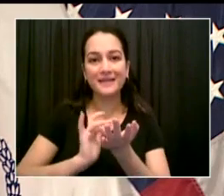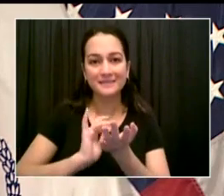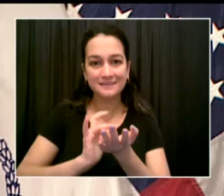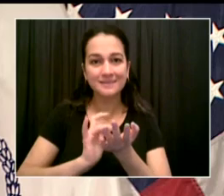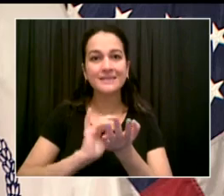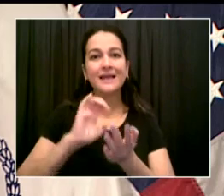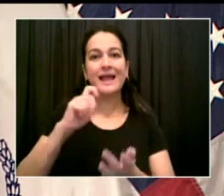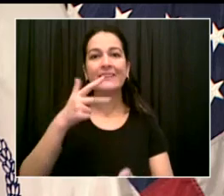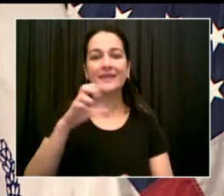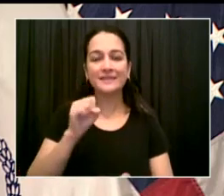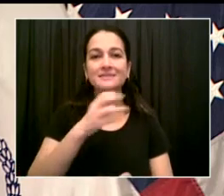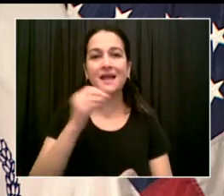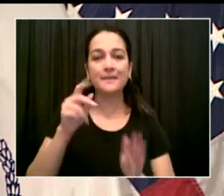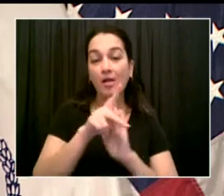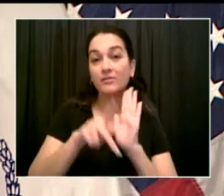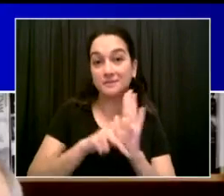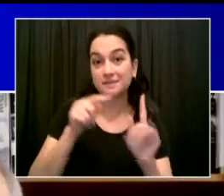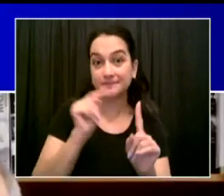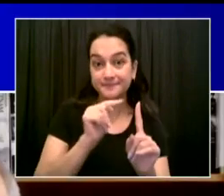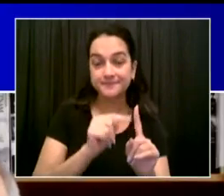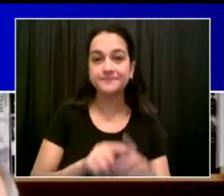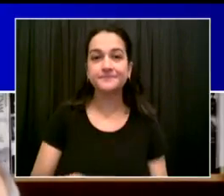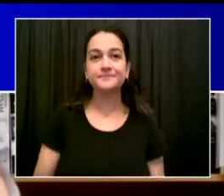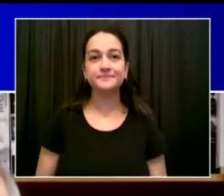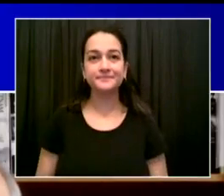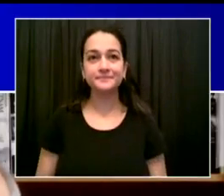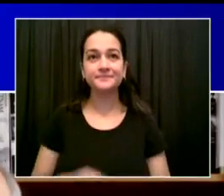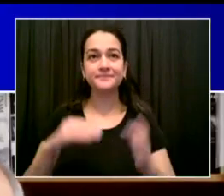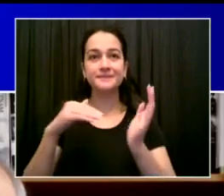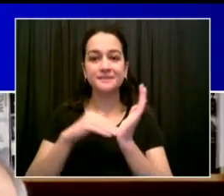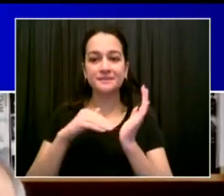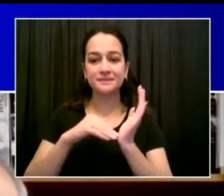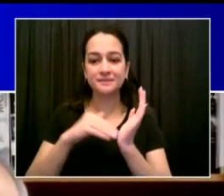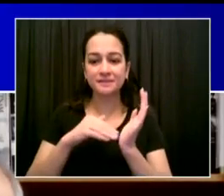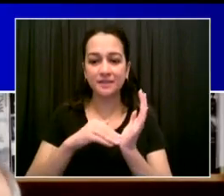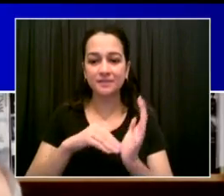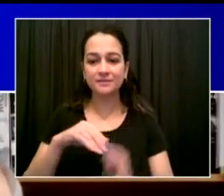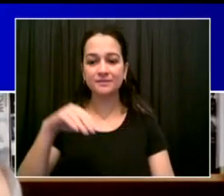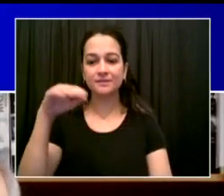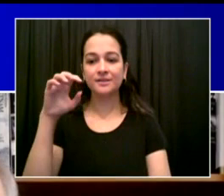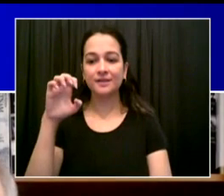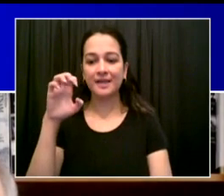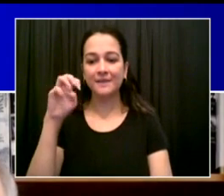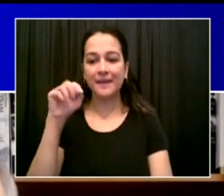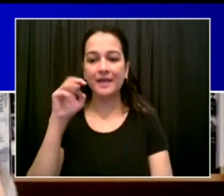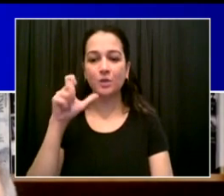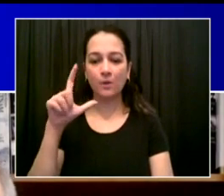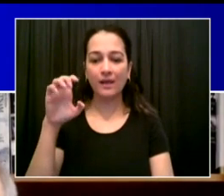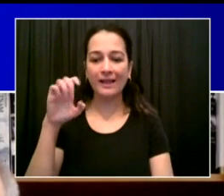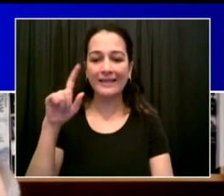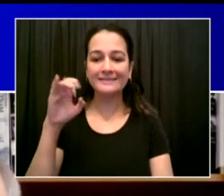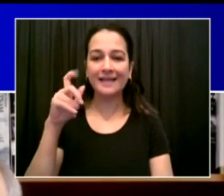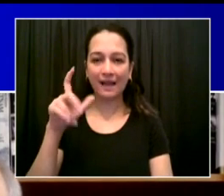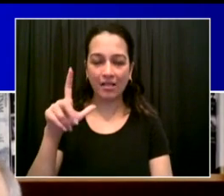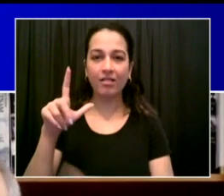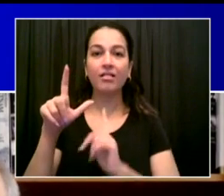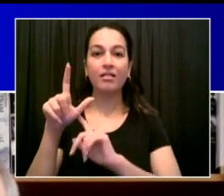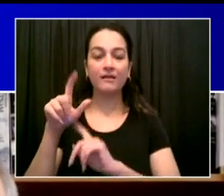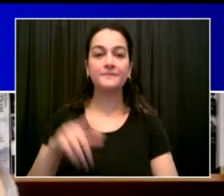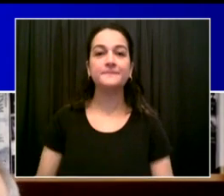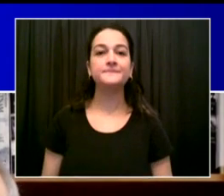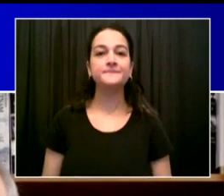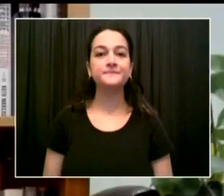Thank you, Mr. Mayor. I just want to make 5 simple points. The first point has been